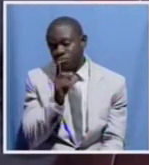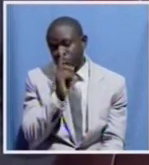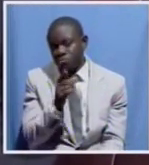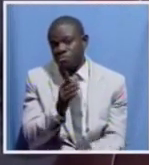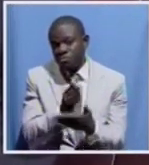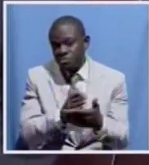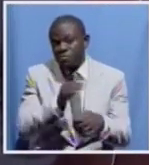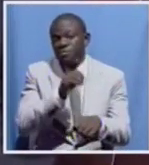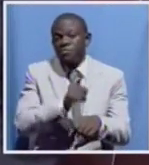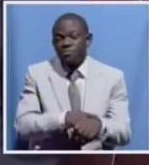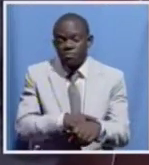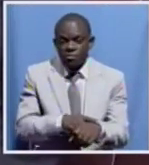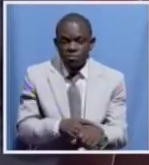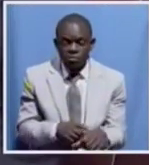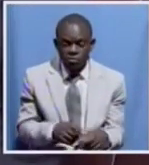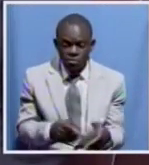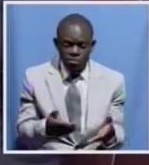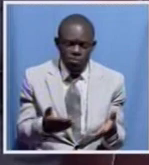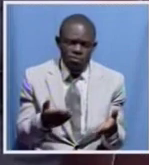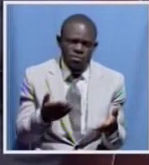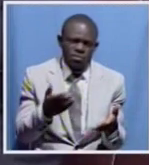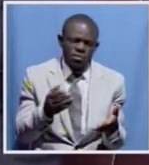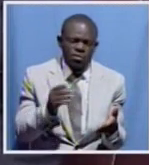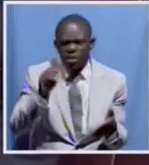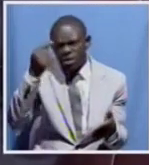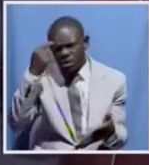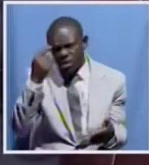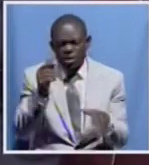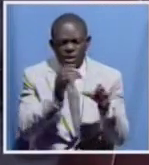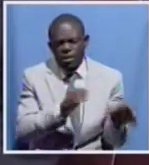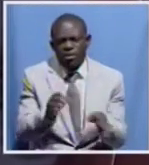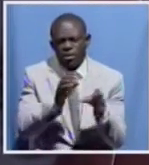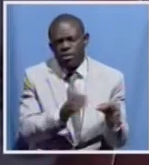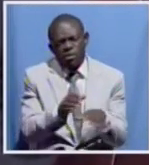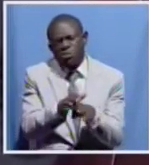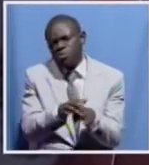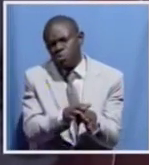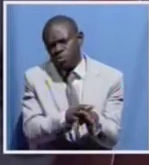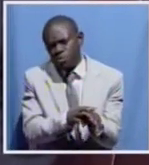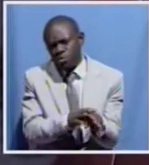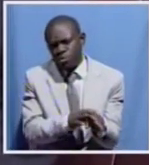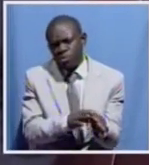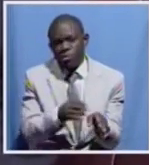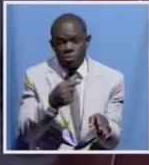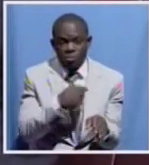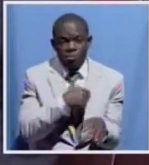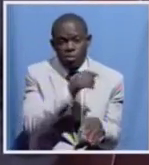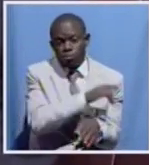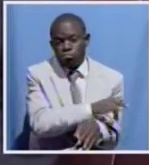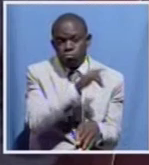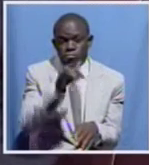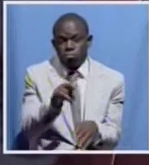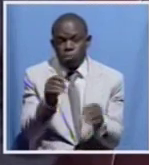would like to move. So, for instance, when I came with the team from Austria, we had already